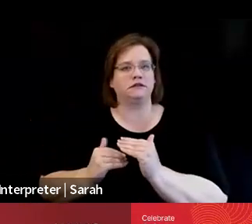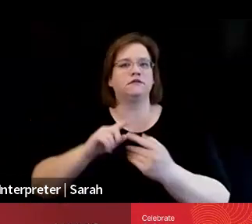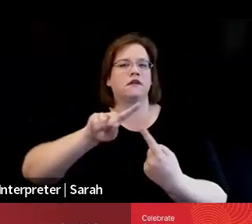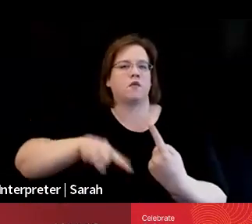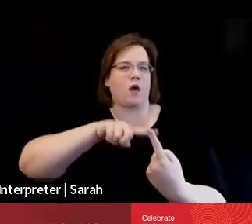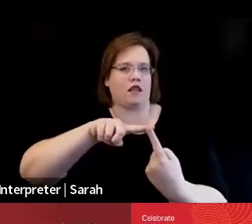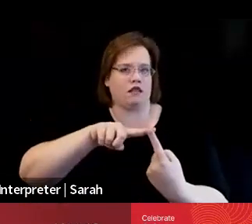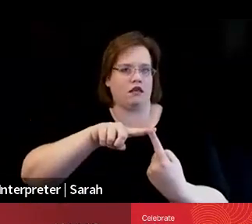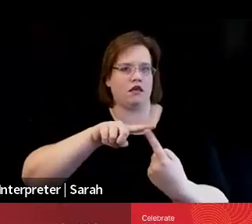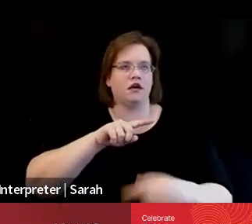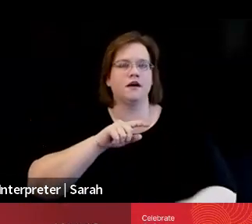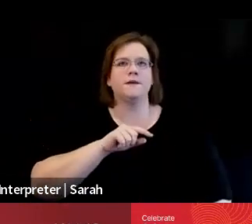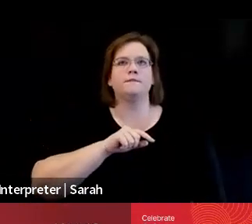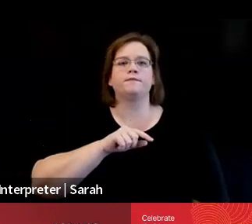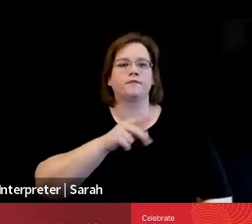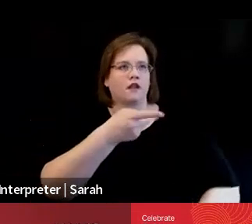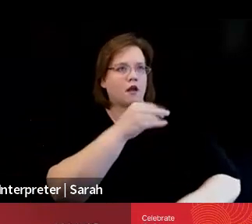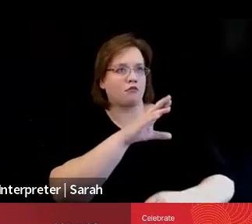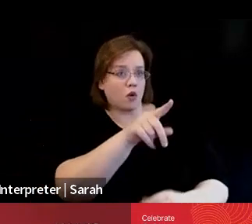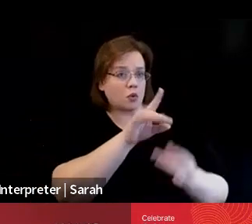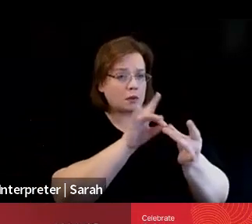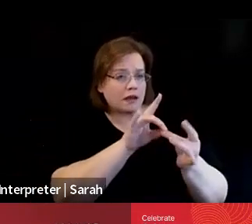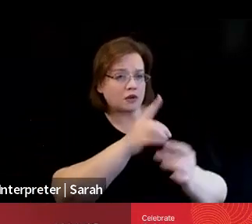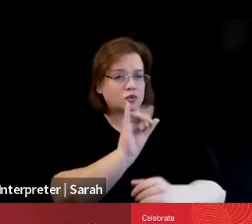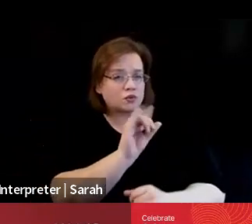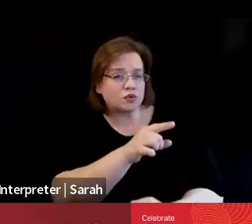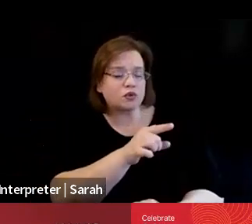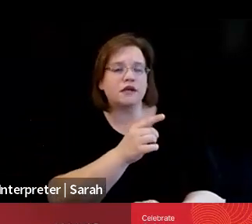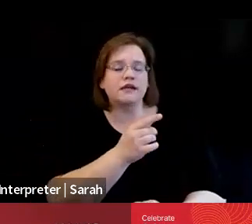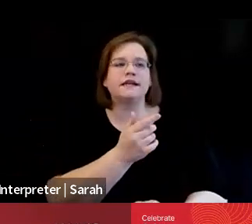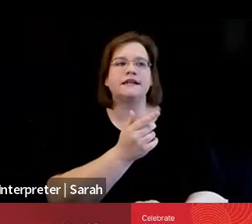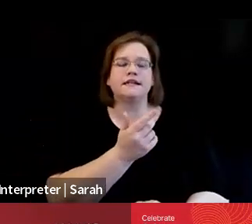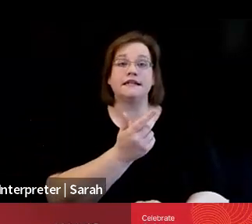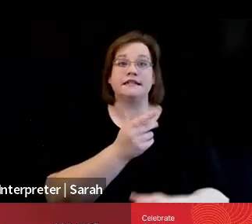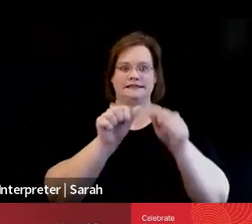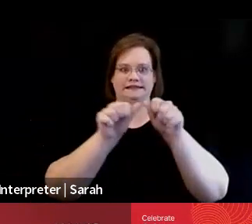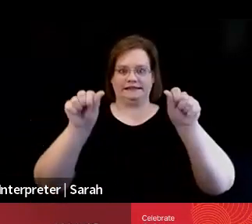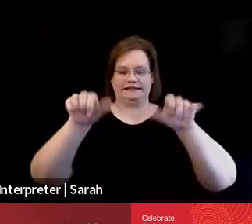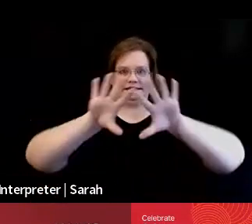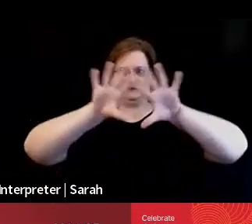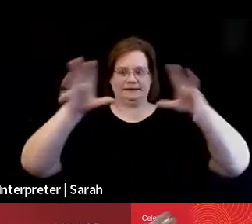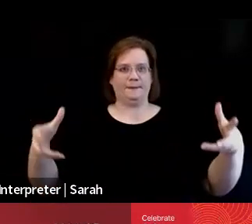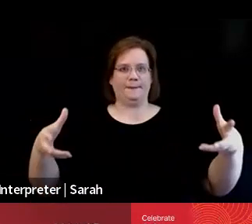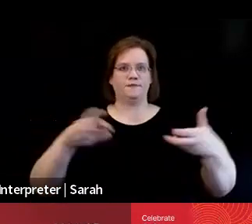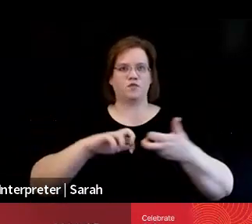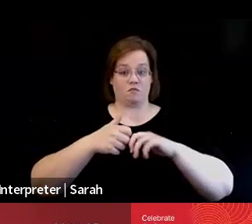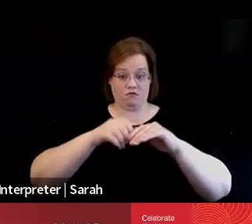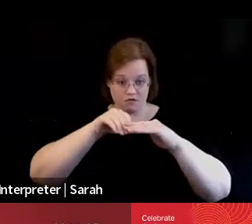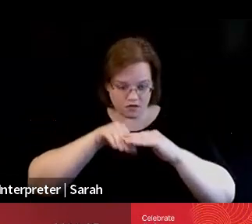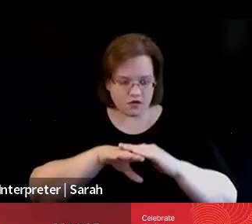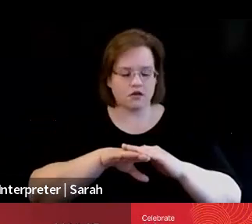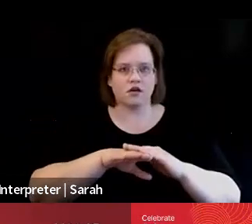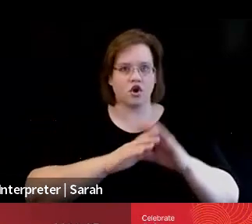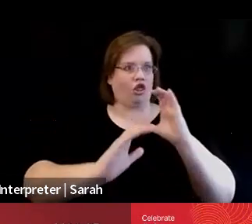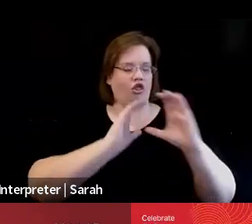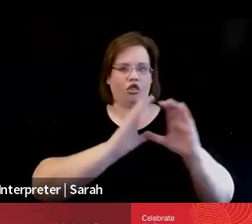so, Prado, you mentioned this as well of kind of a systems problem where you kind of walked into a situation where there was a huge